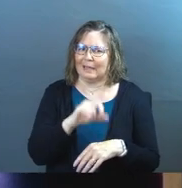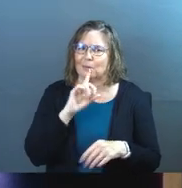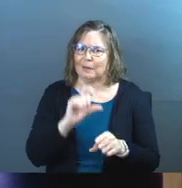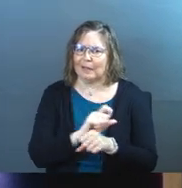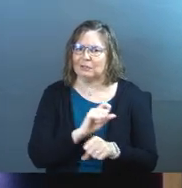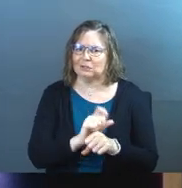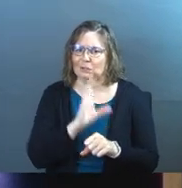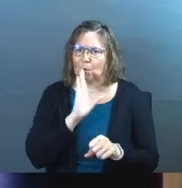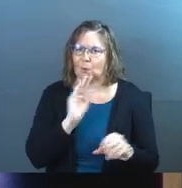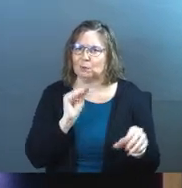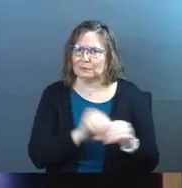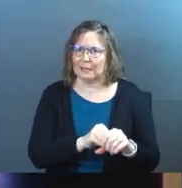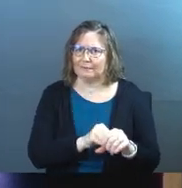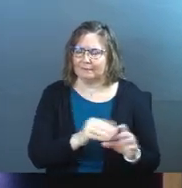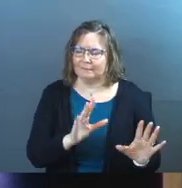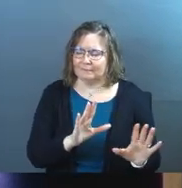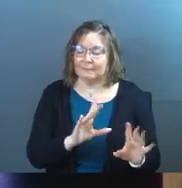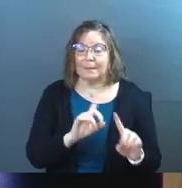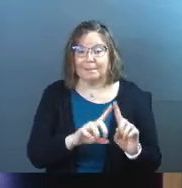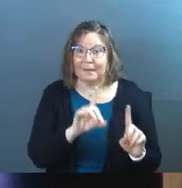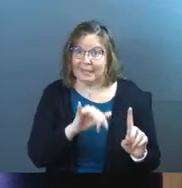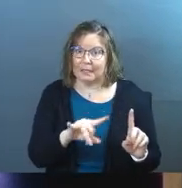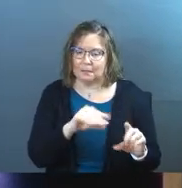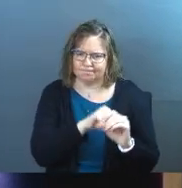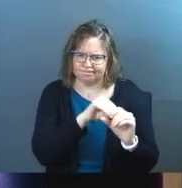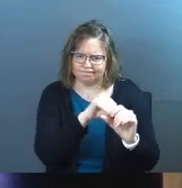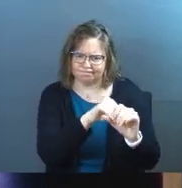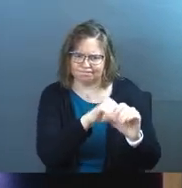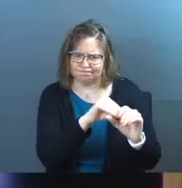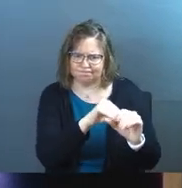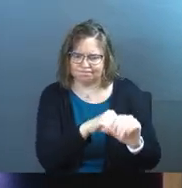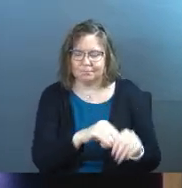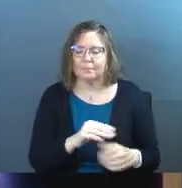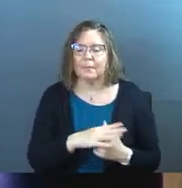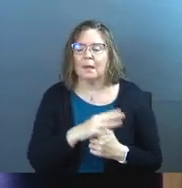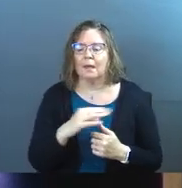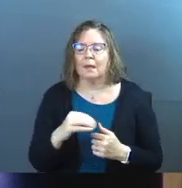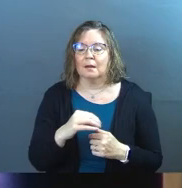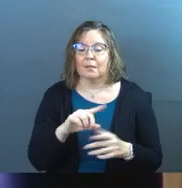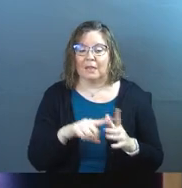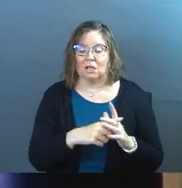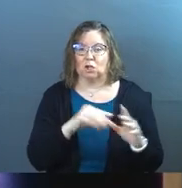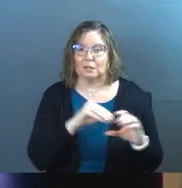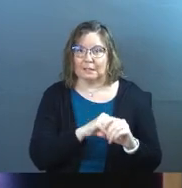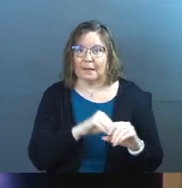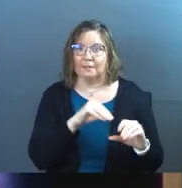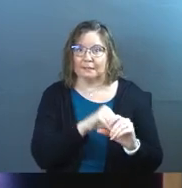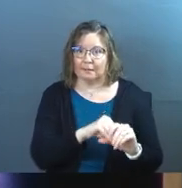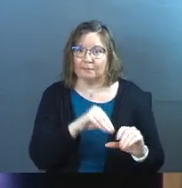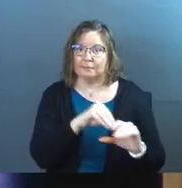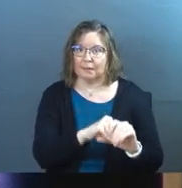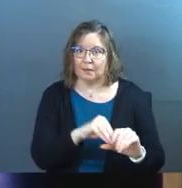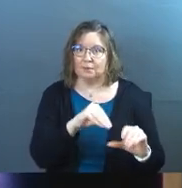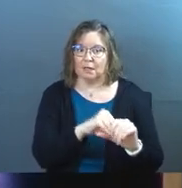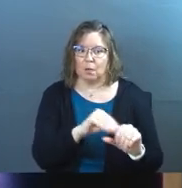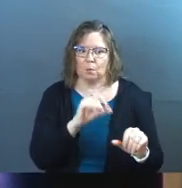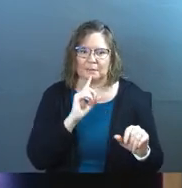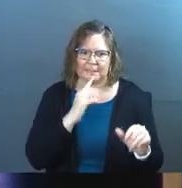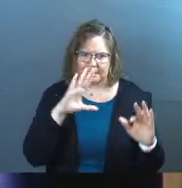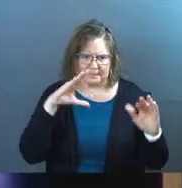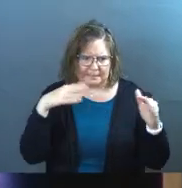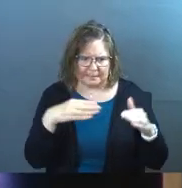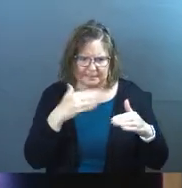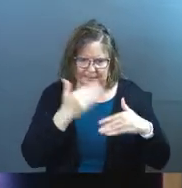they were actually going to do it, but they did. And they started saving, got really